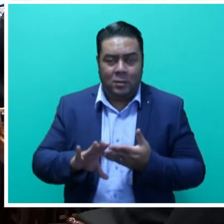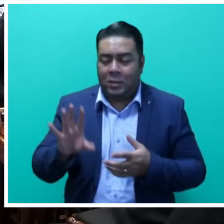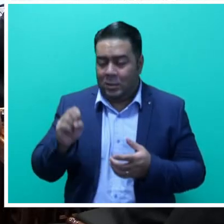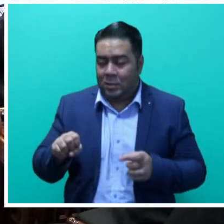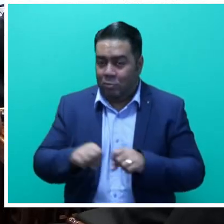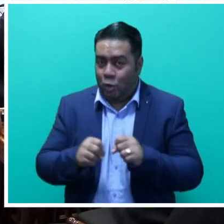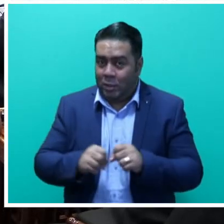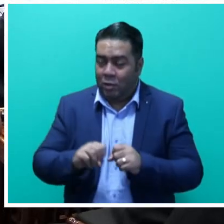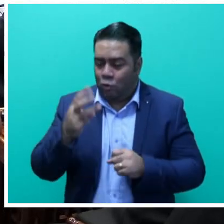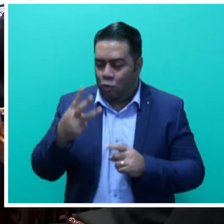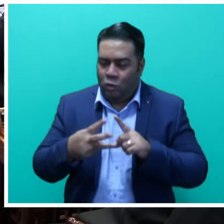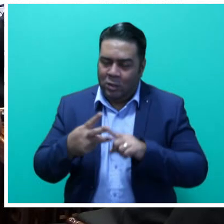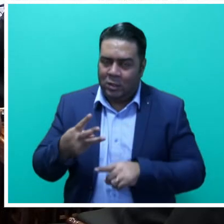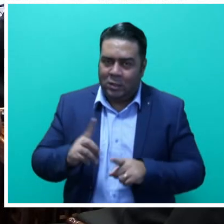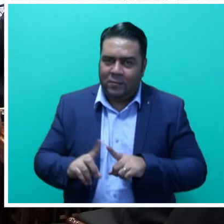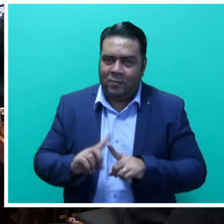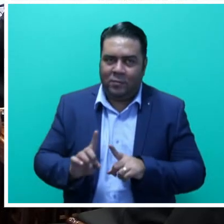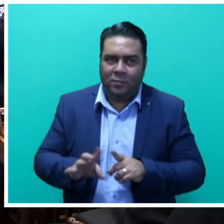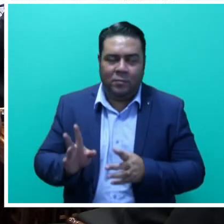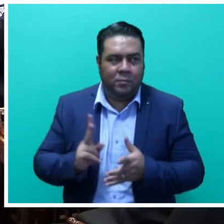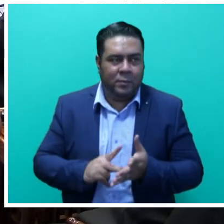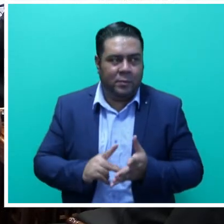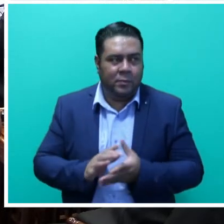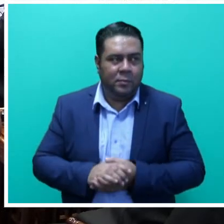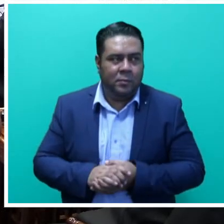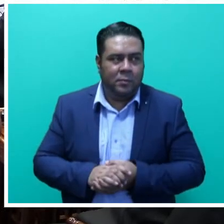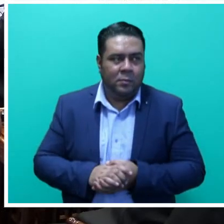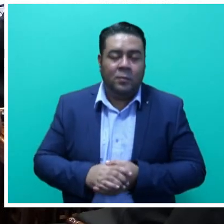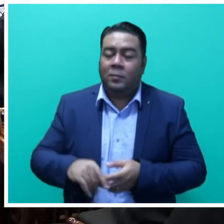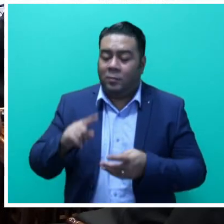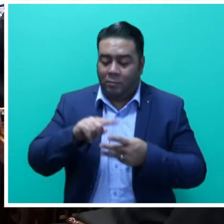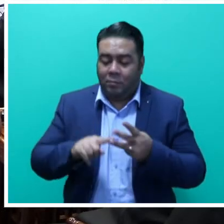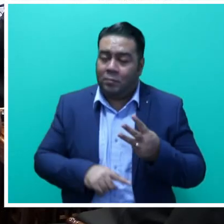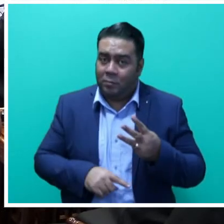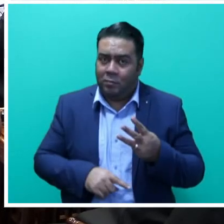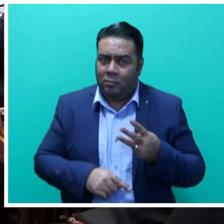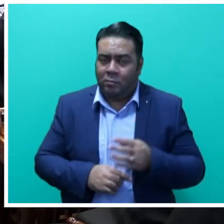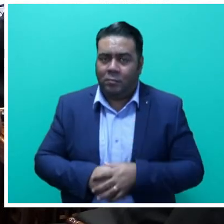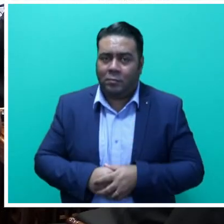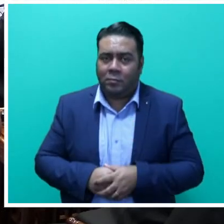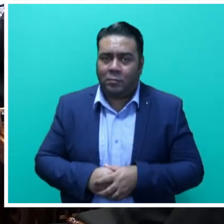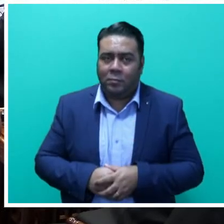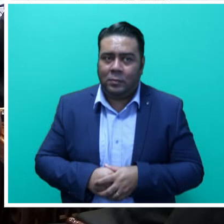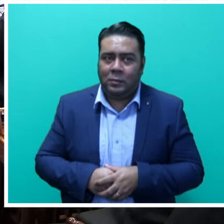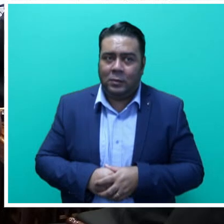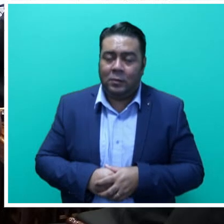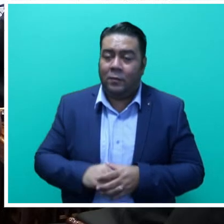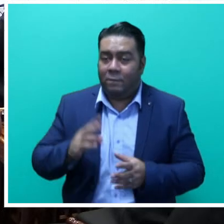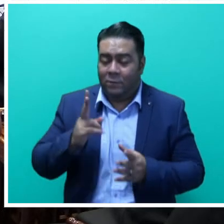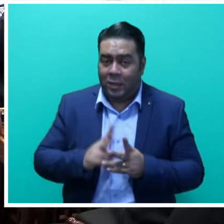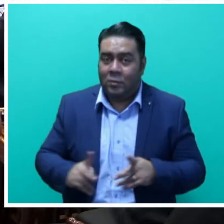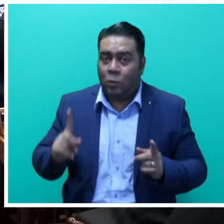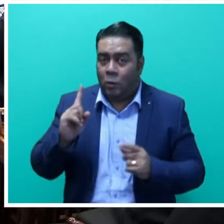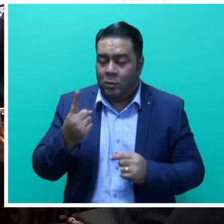3 phases. Very briefly, on the 3 phases. Phase 1 is